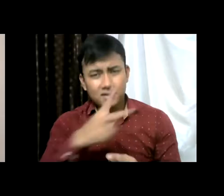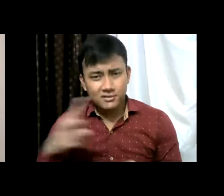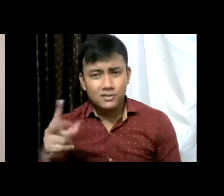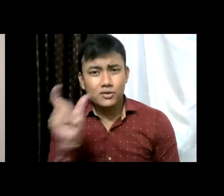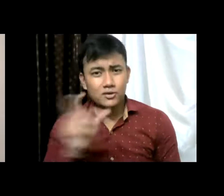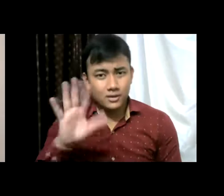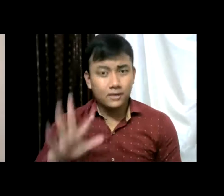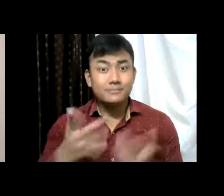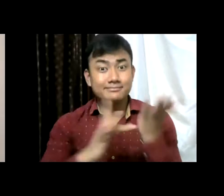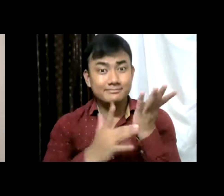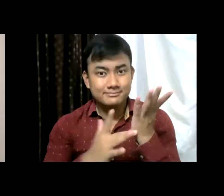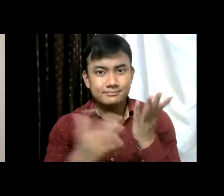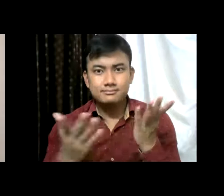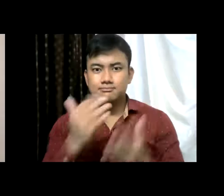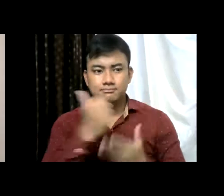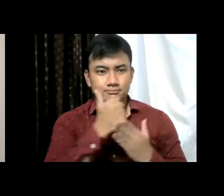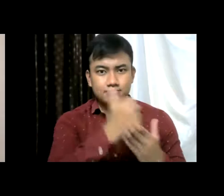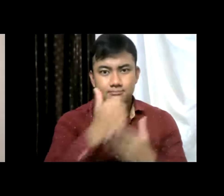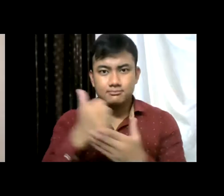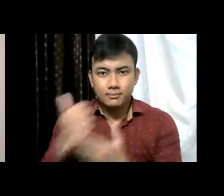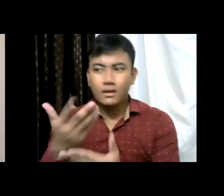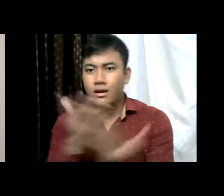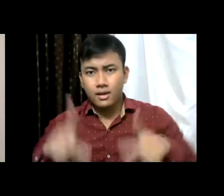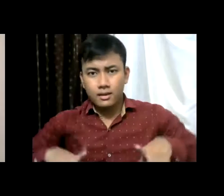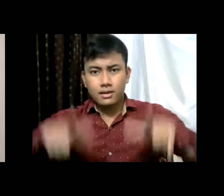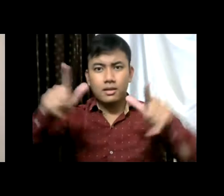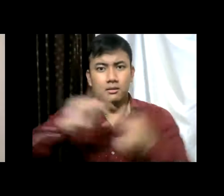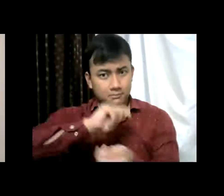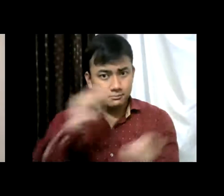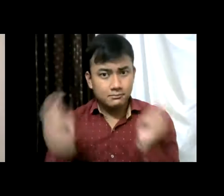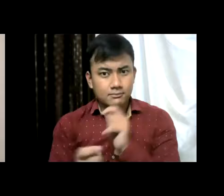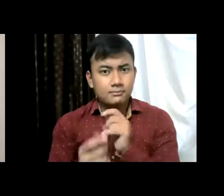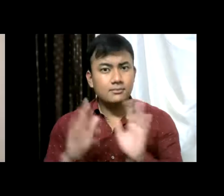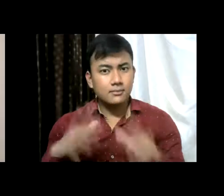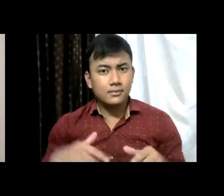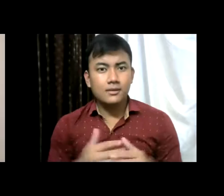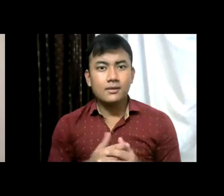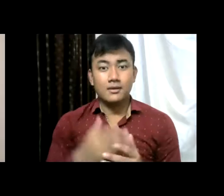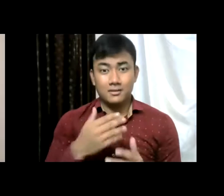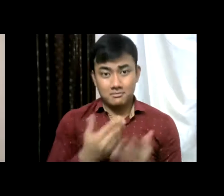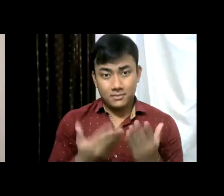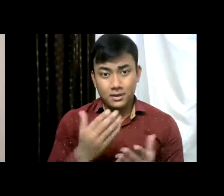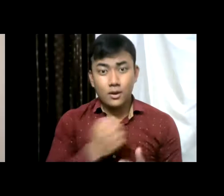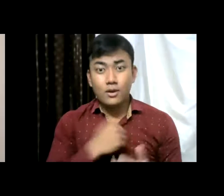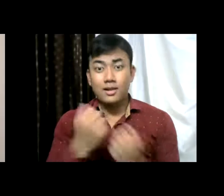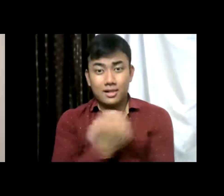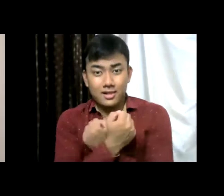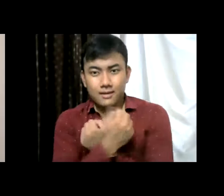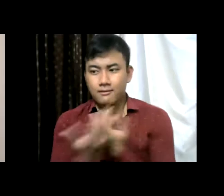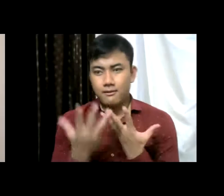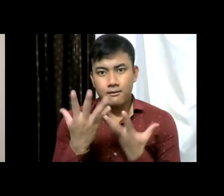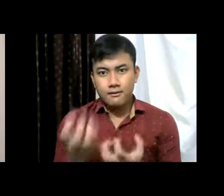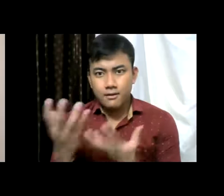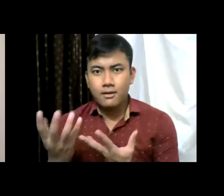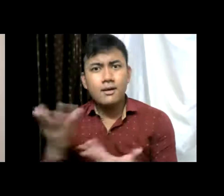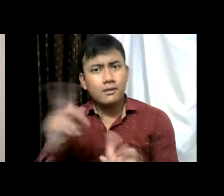Technology has long transformed many aspects of our lives, including our collective expressions of love and desire. But the